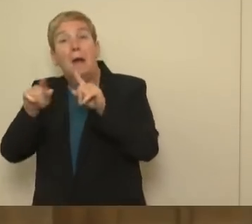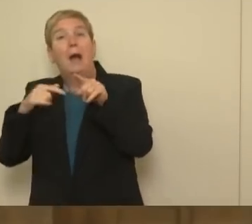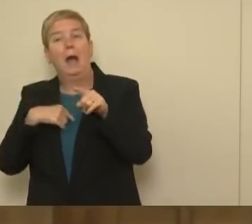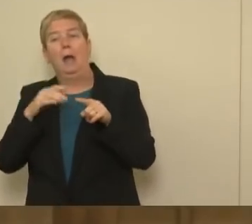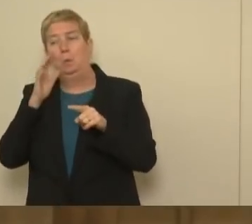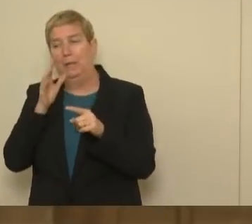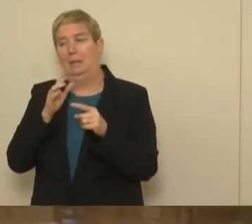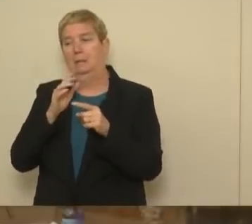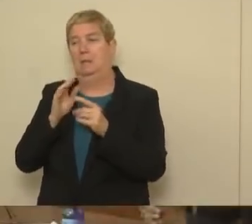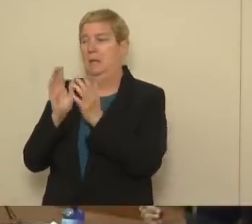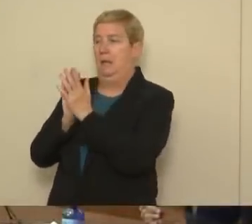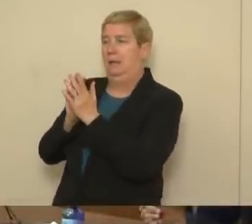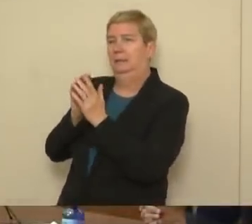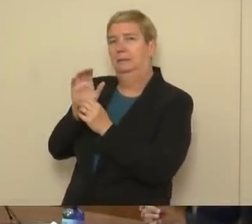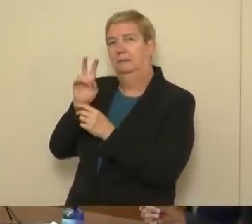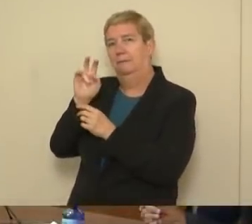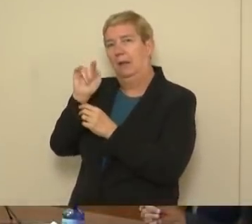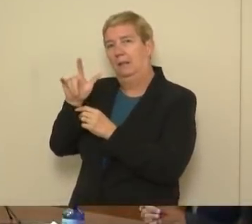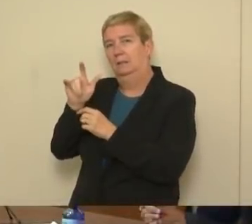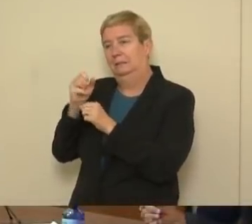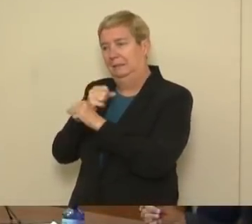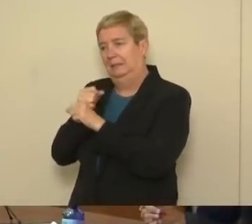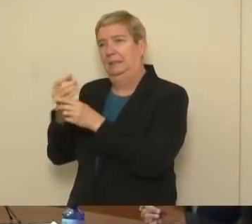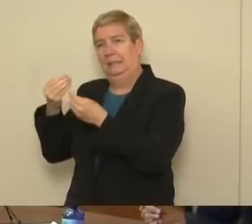out. Thank you.